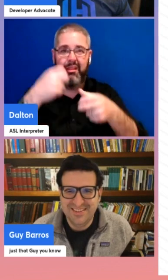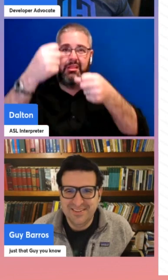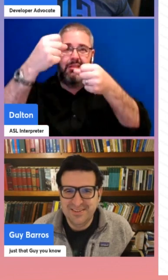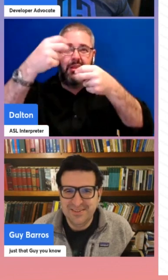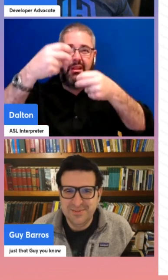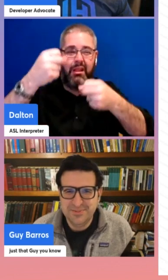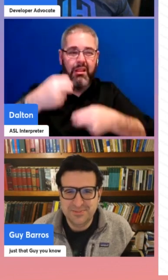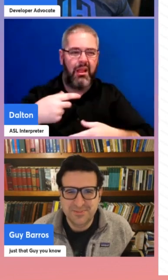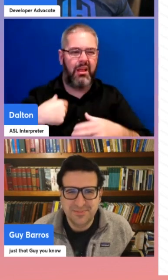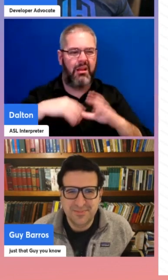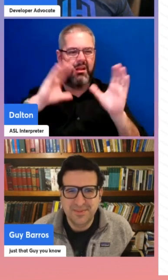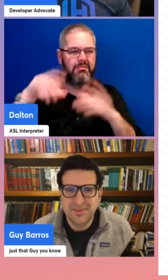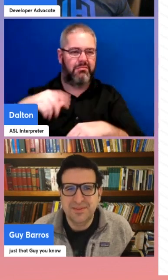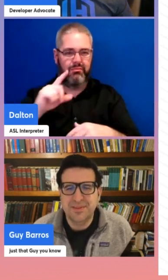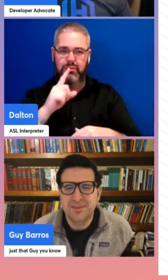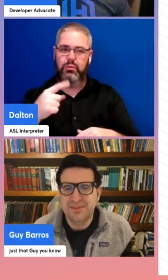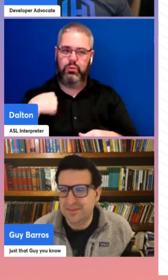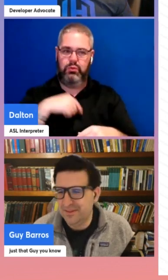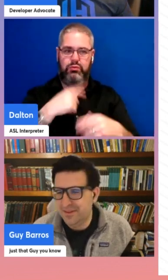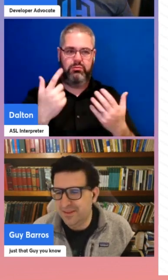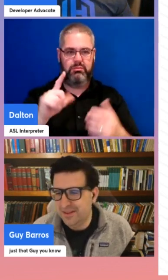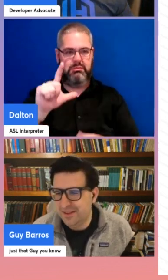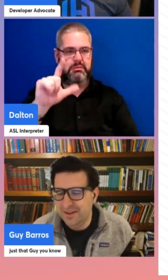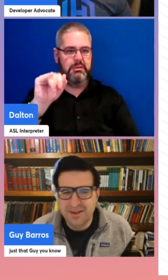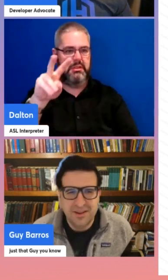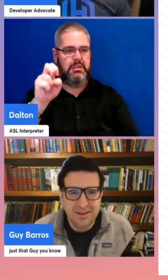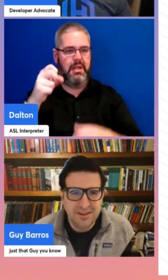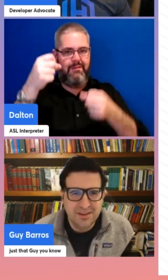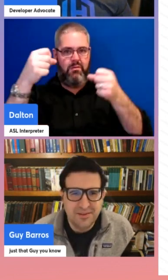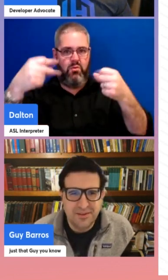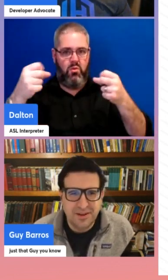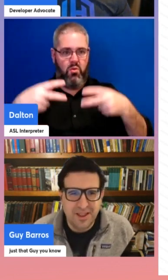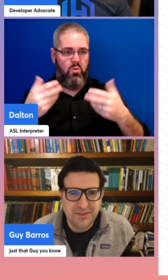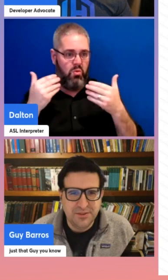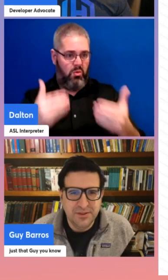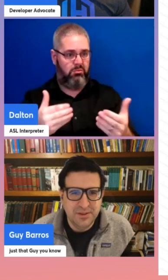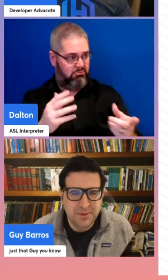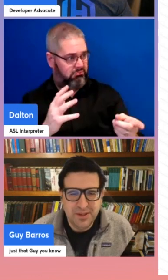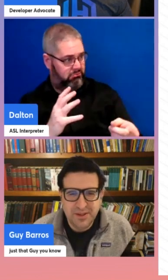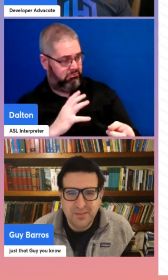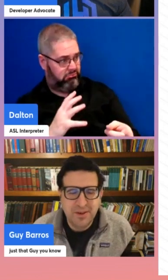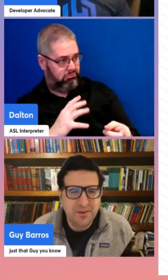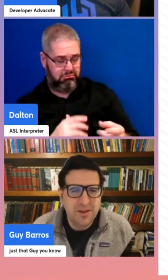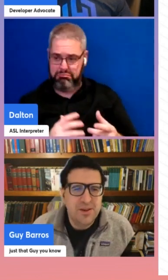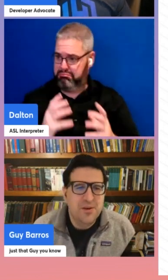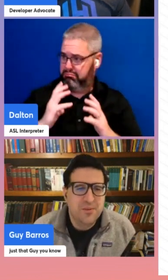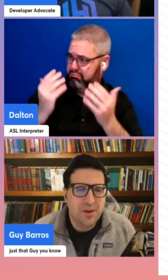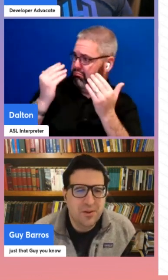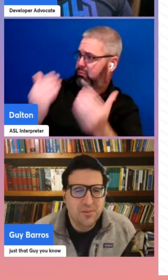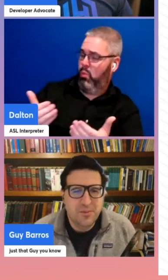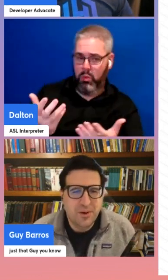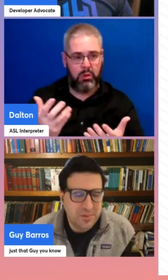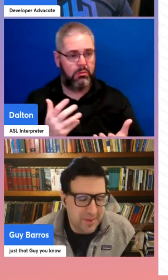Like, should we just do some live coding, Guy? You fancy doing some live coding? Let's do it, buddy. I mean,